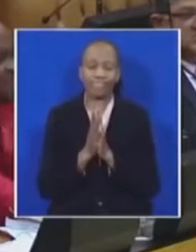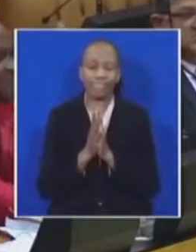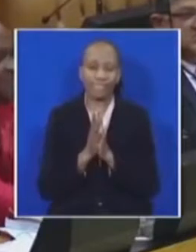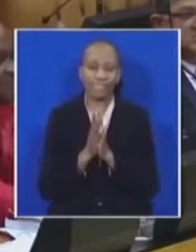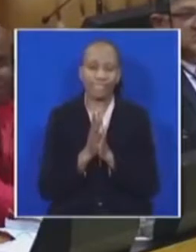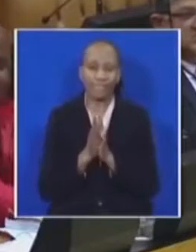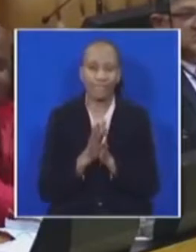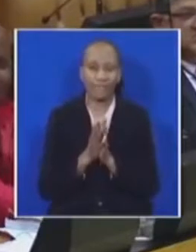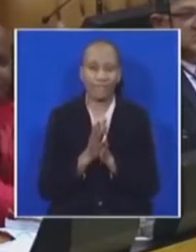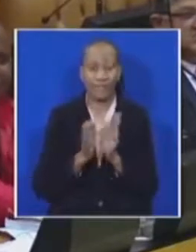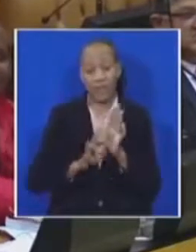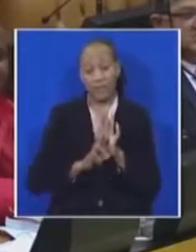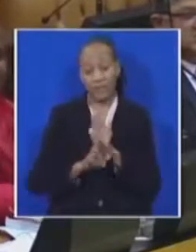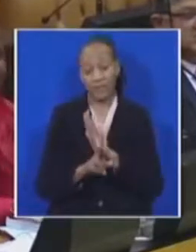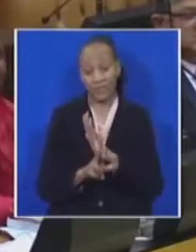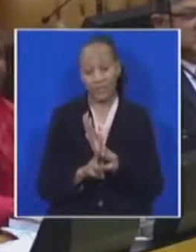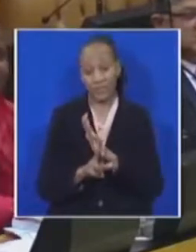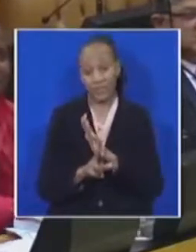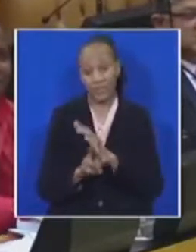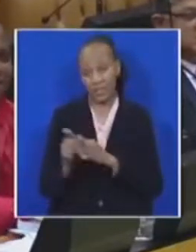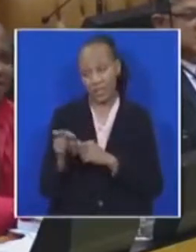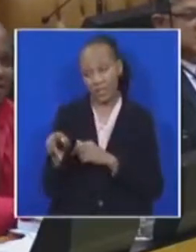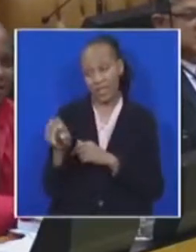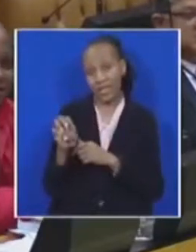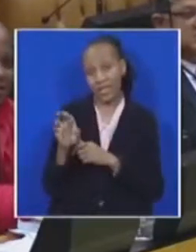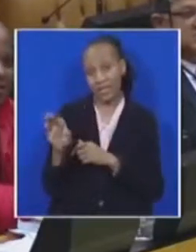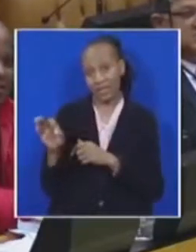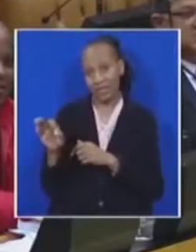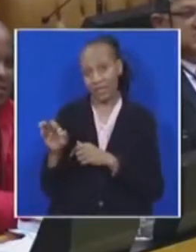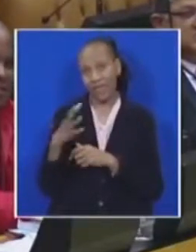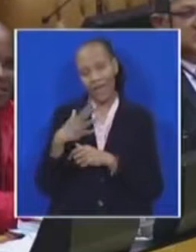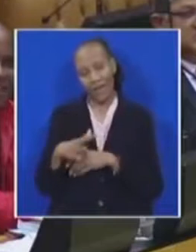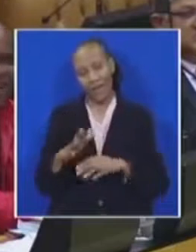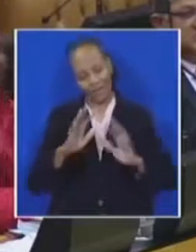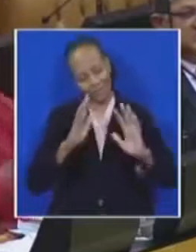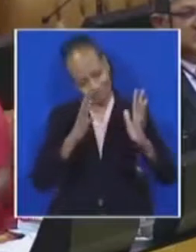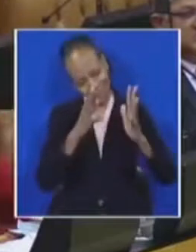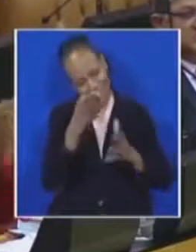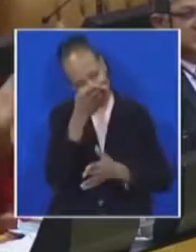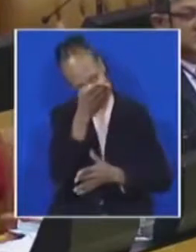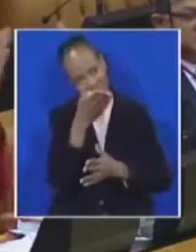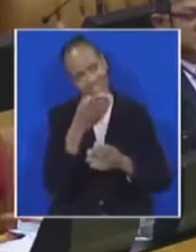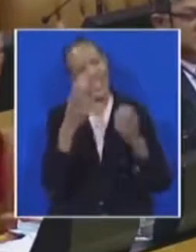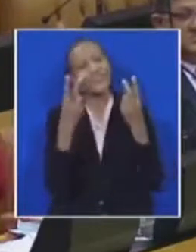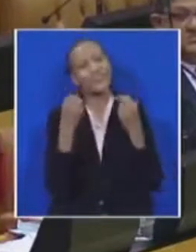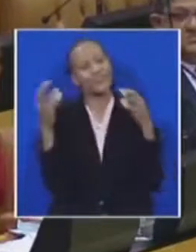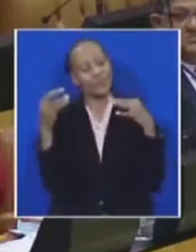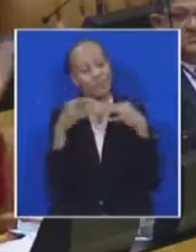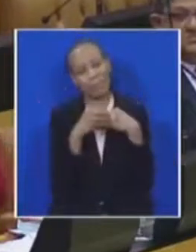least of the EFF, to congratulate you on your new marriage. Sincerely.